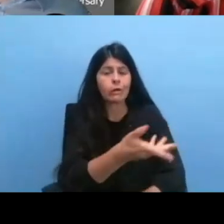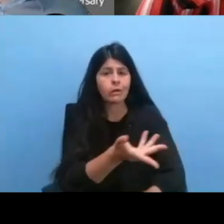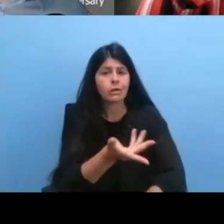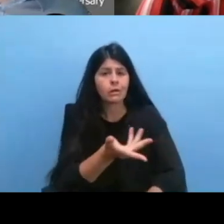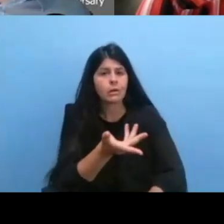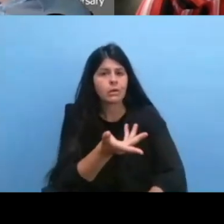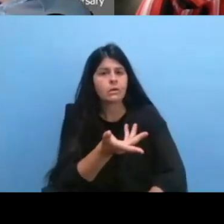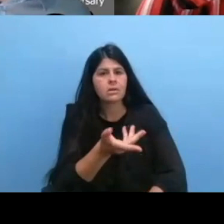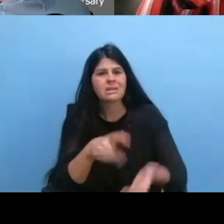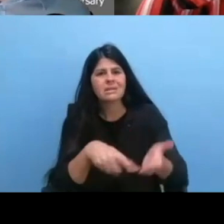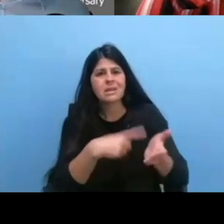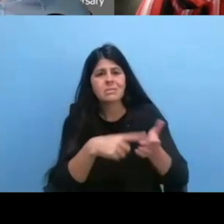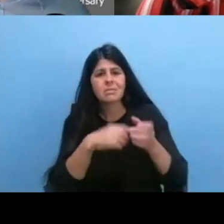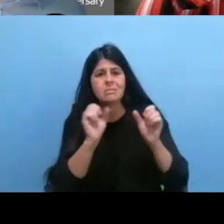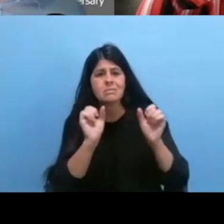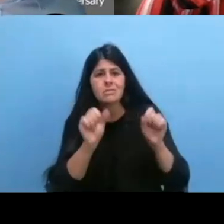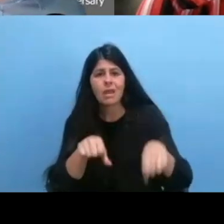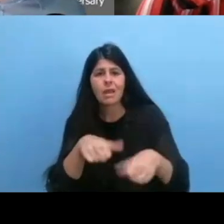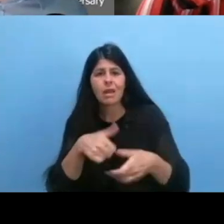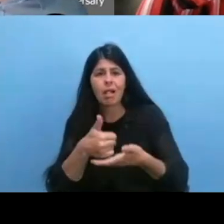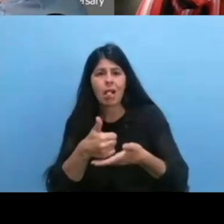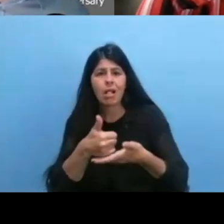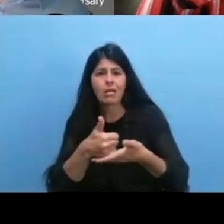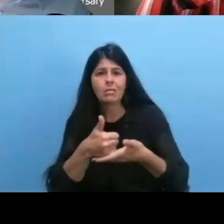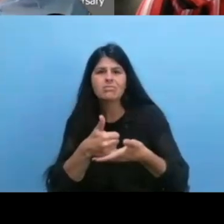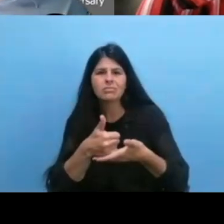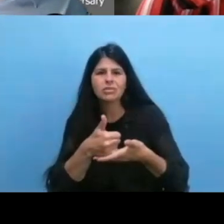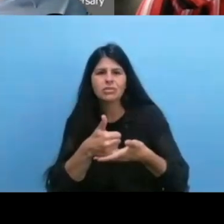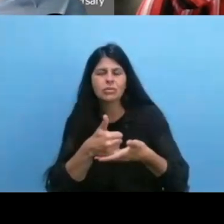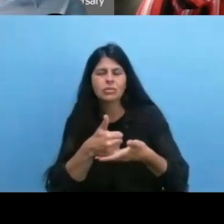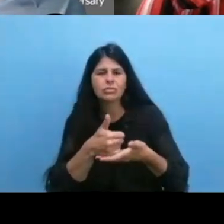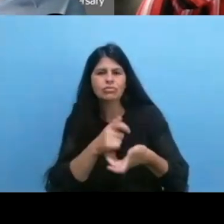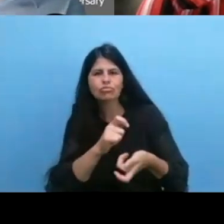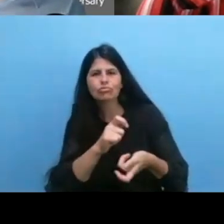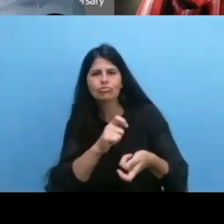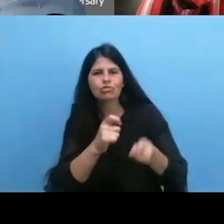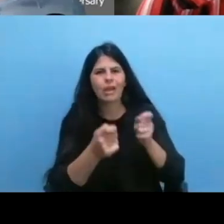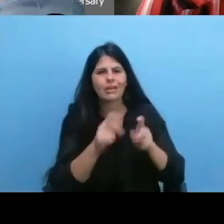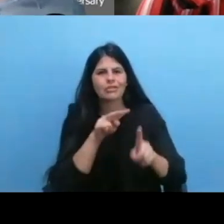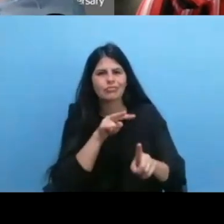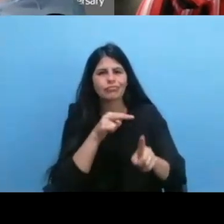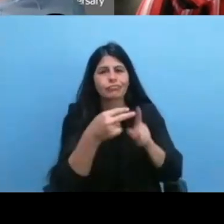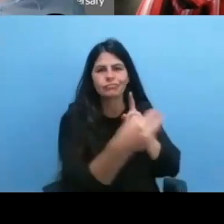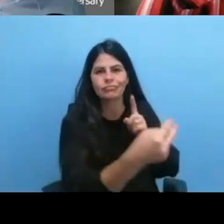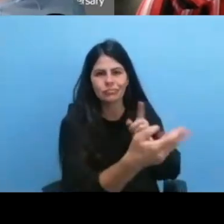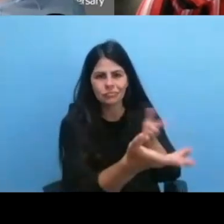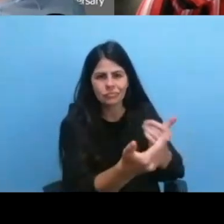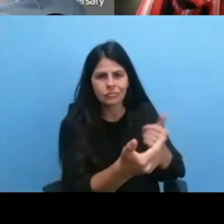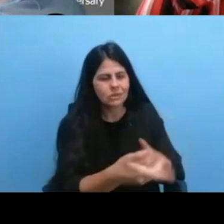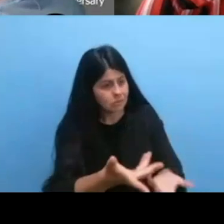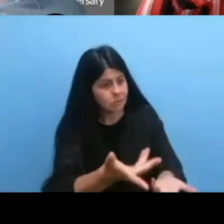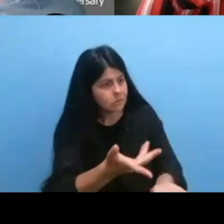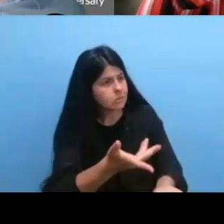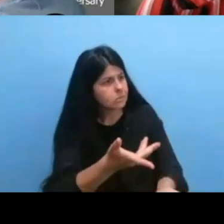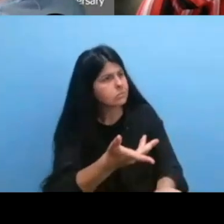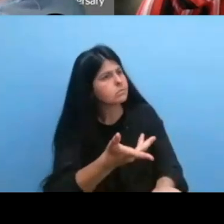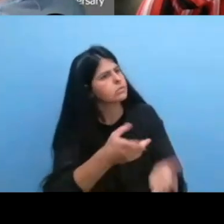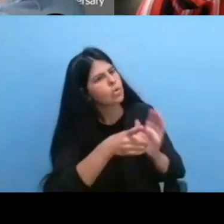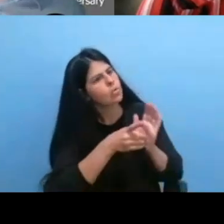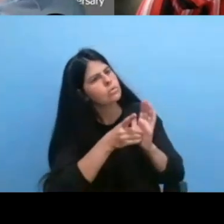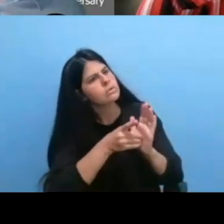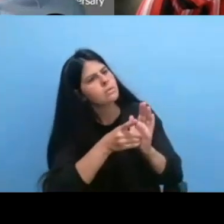can sometimes be helpful to turn the tables and say, you know, display your disability as a